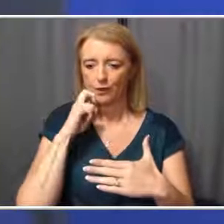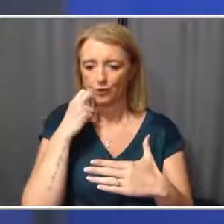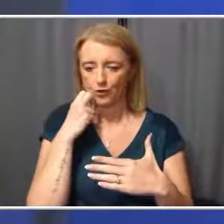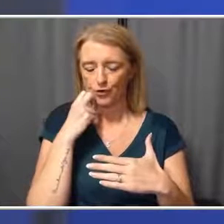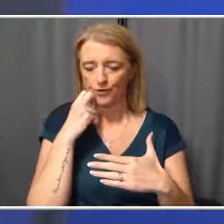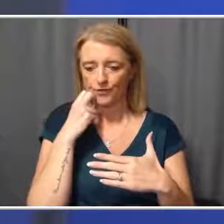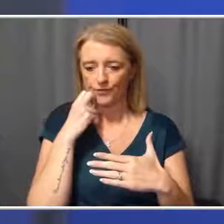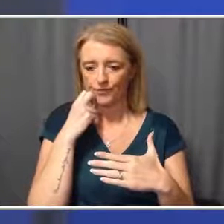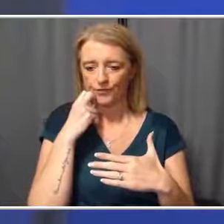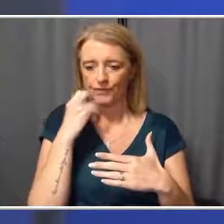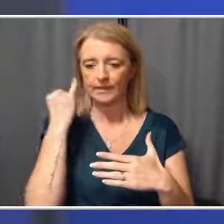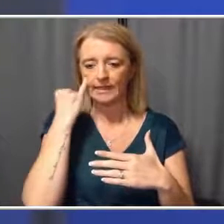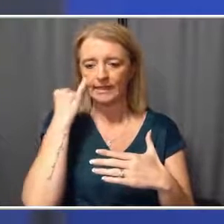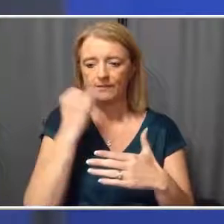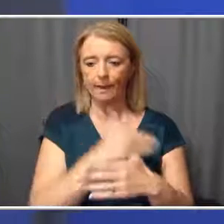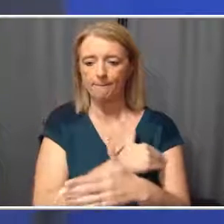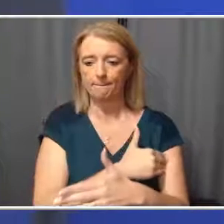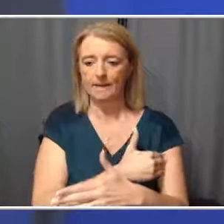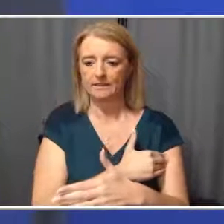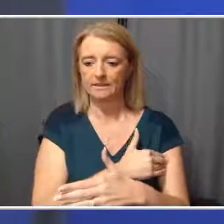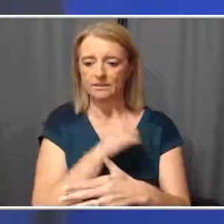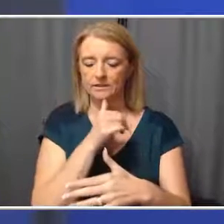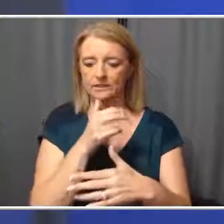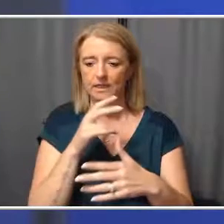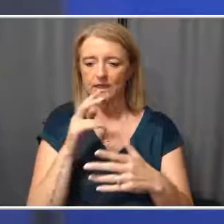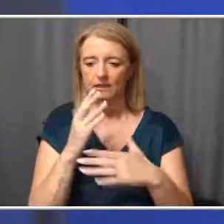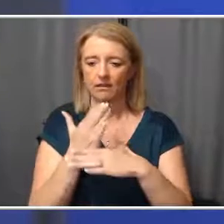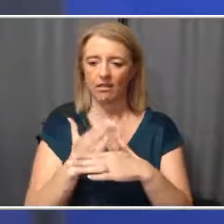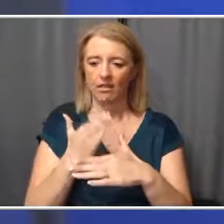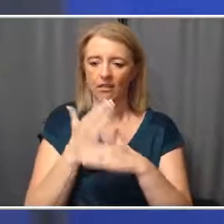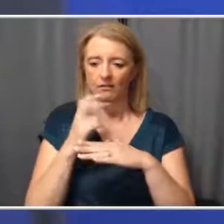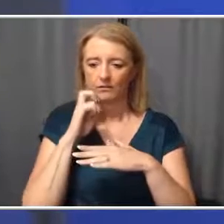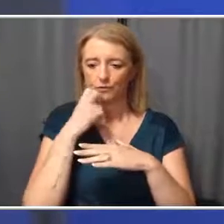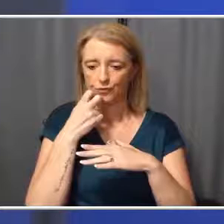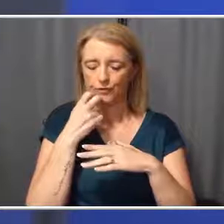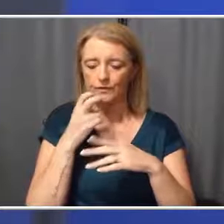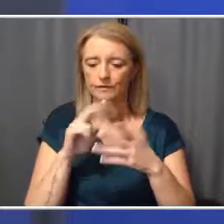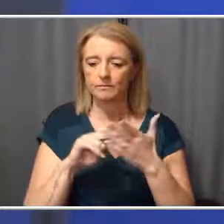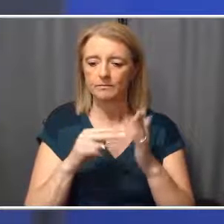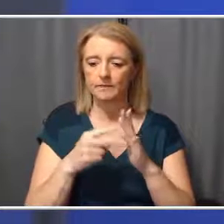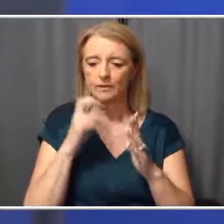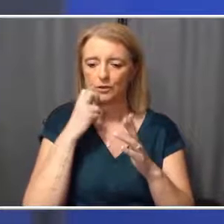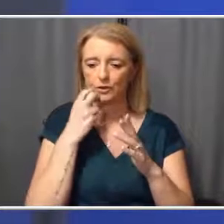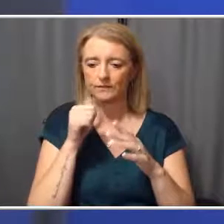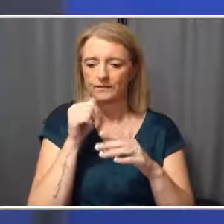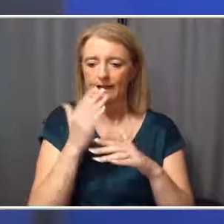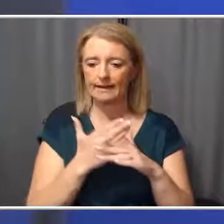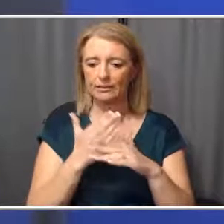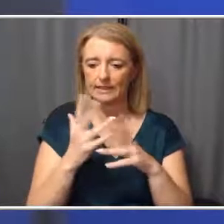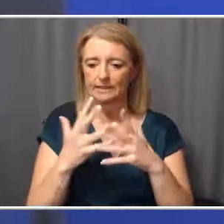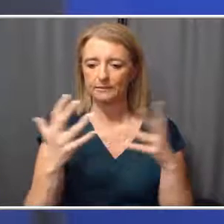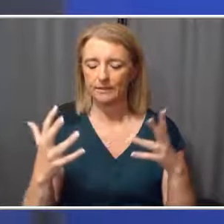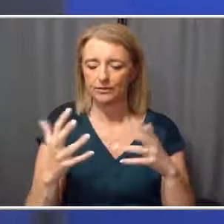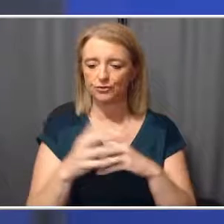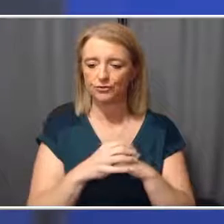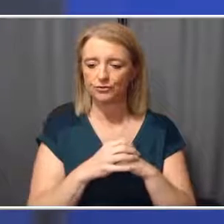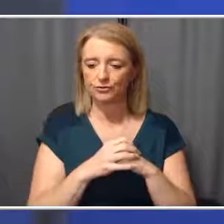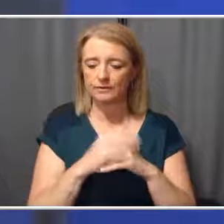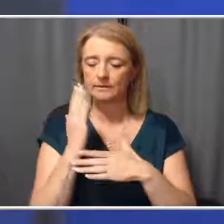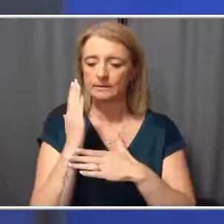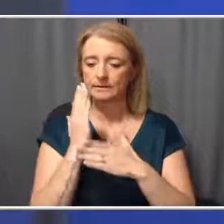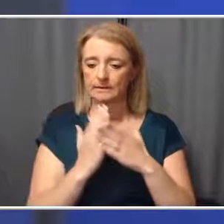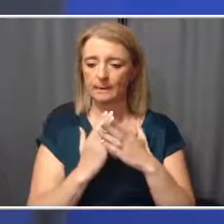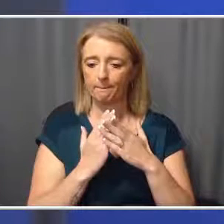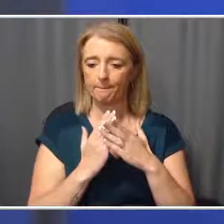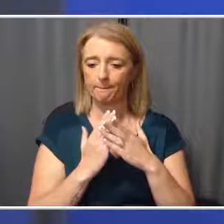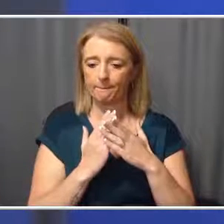people around me doubt how bad they are. Have you ever had this happen to you? I have. I think